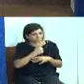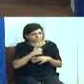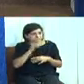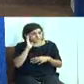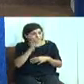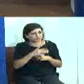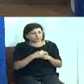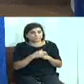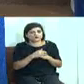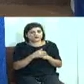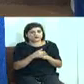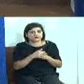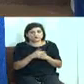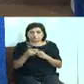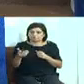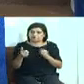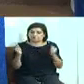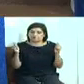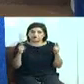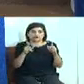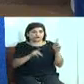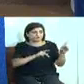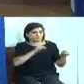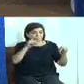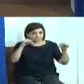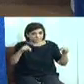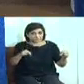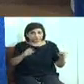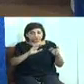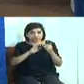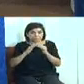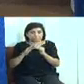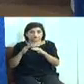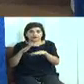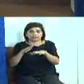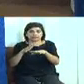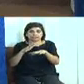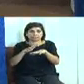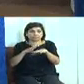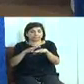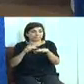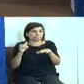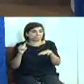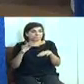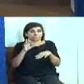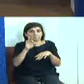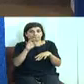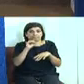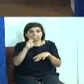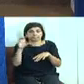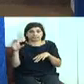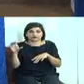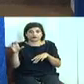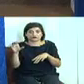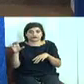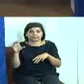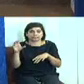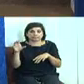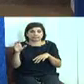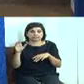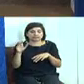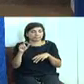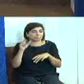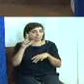Amen. I invite all of the people of this community that we call Founders Metropolitan Community Church of